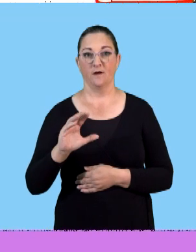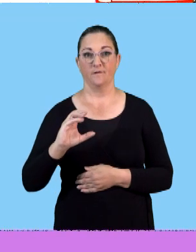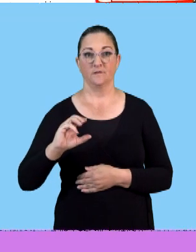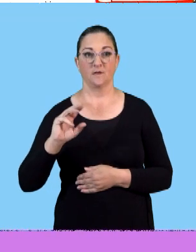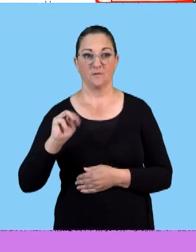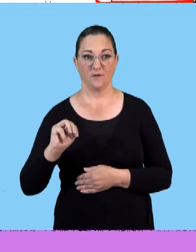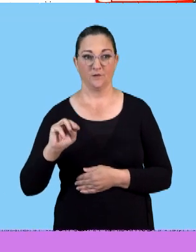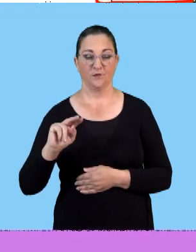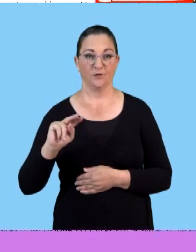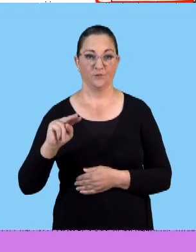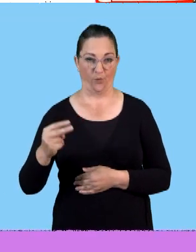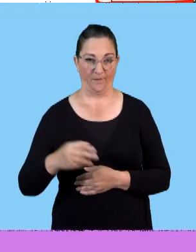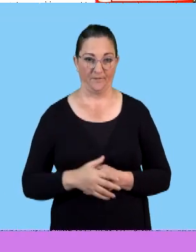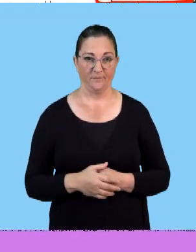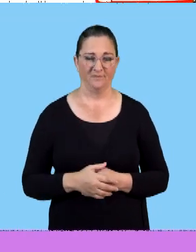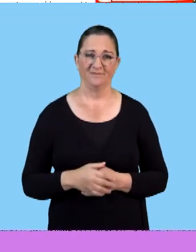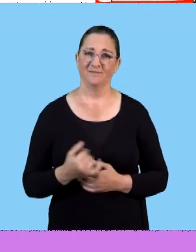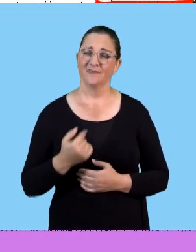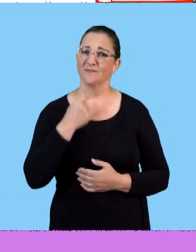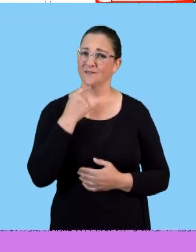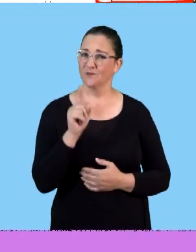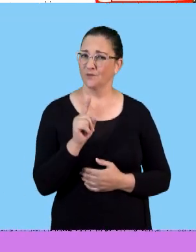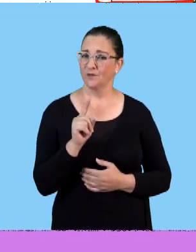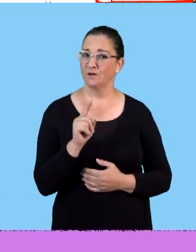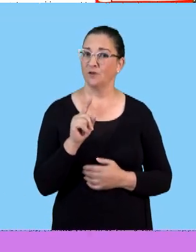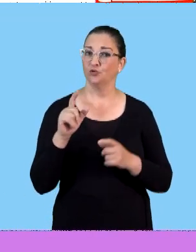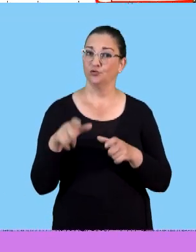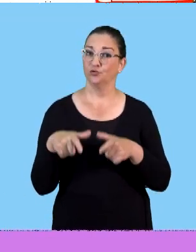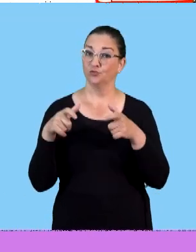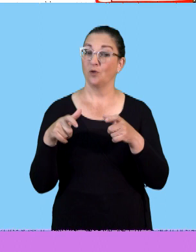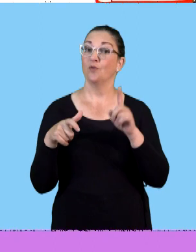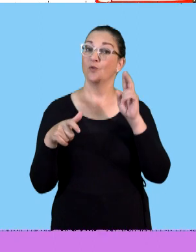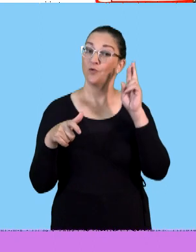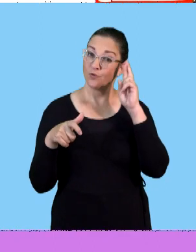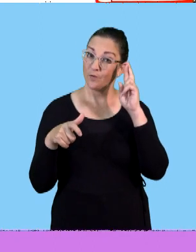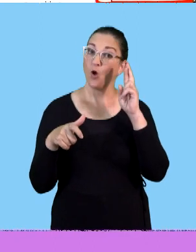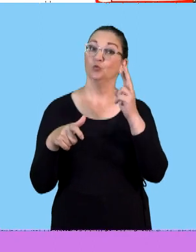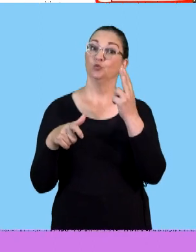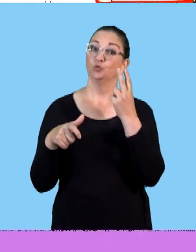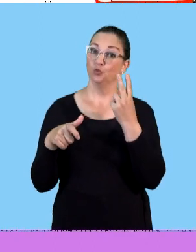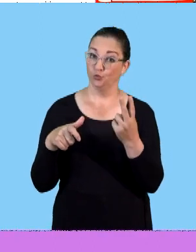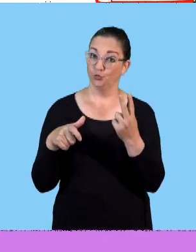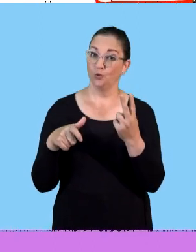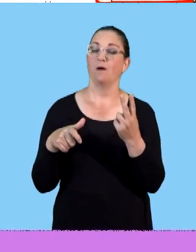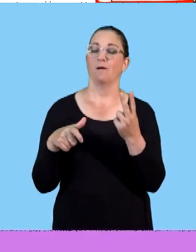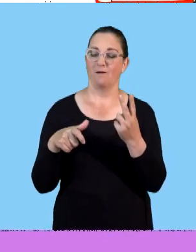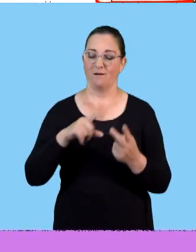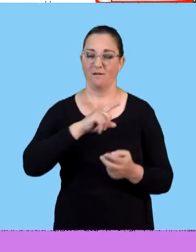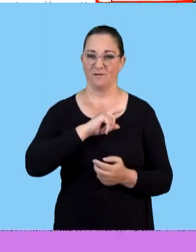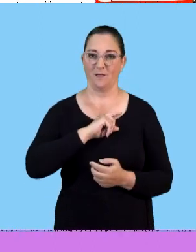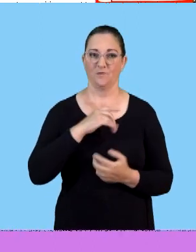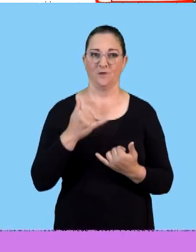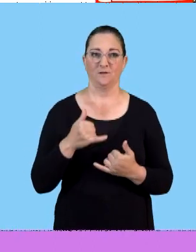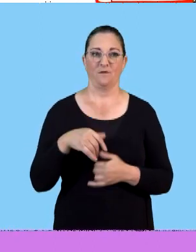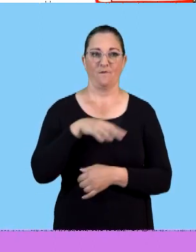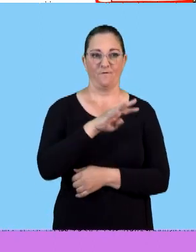4.75 square centimeters. But remember, we are saying here stockings from 2 rectangular pieces. So therefore, I